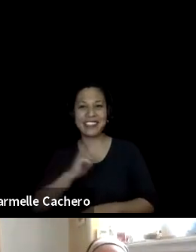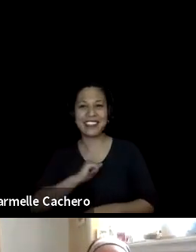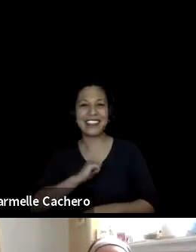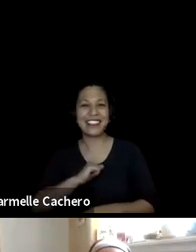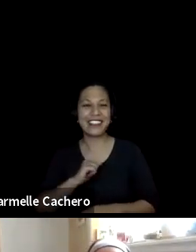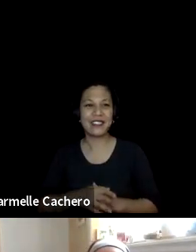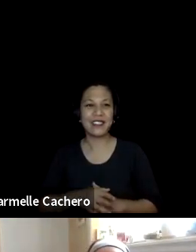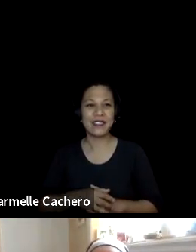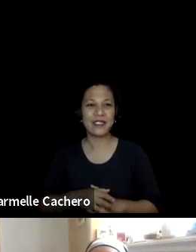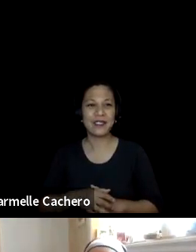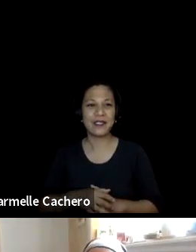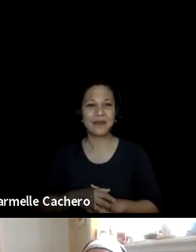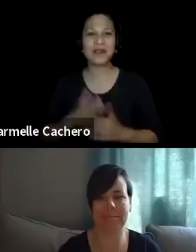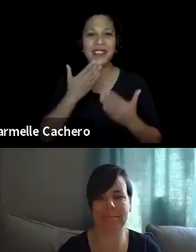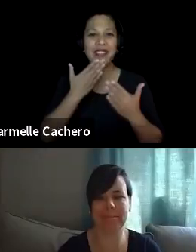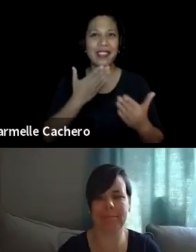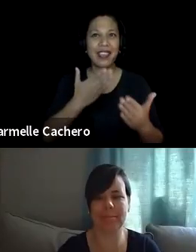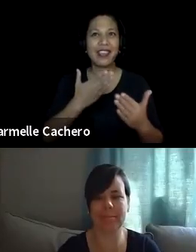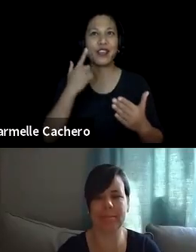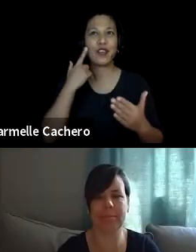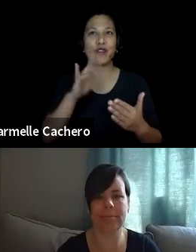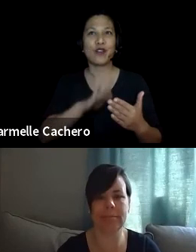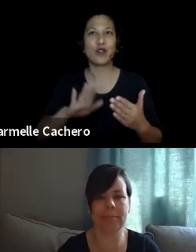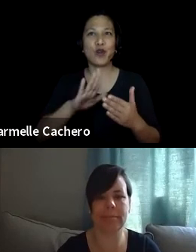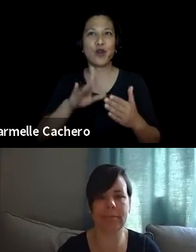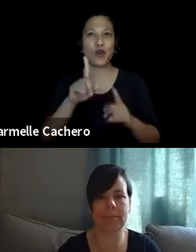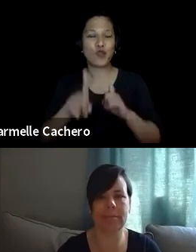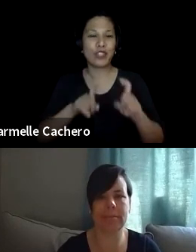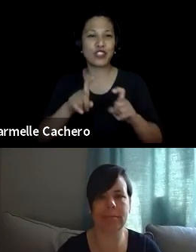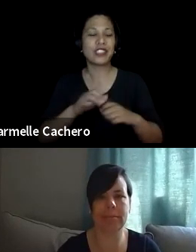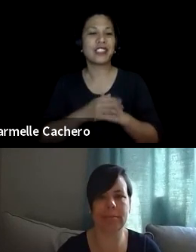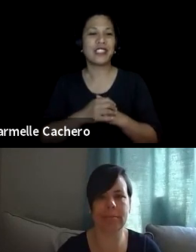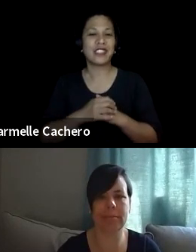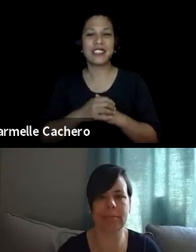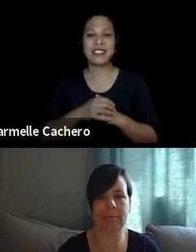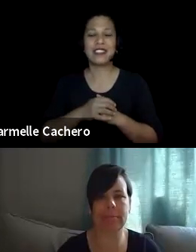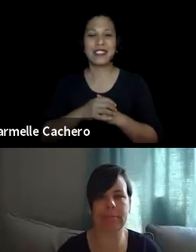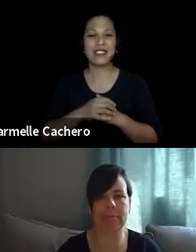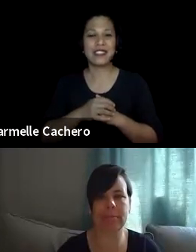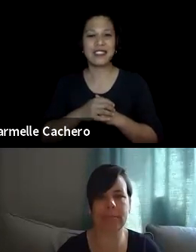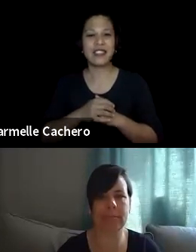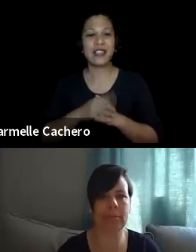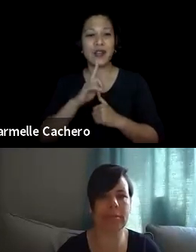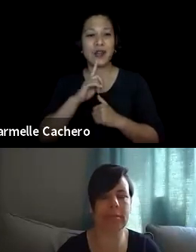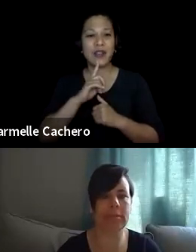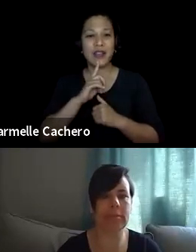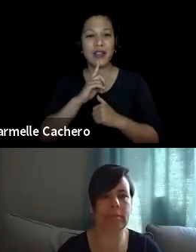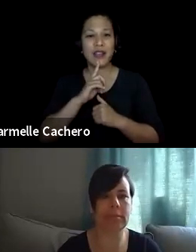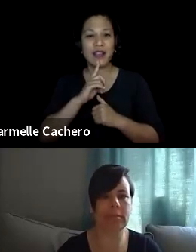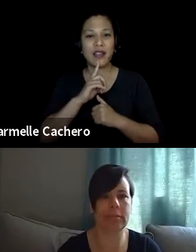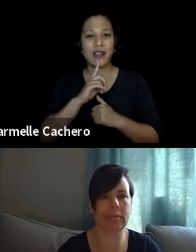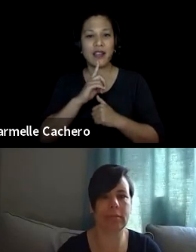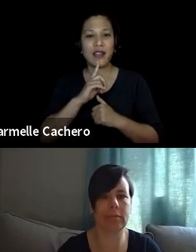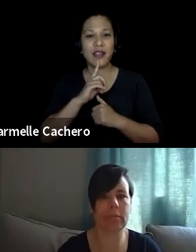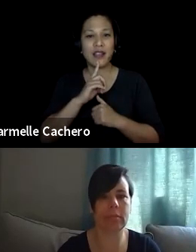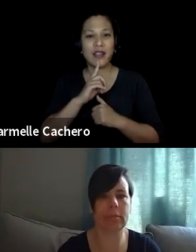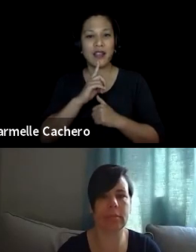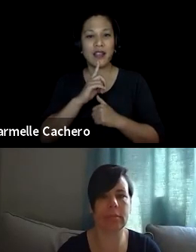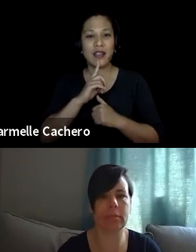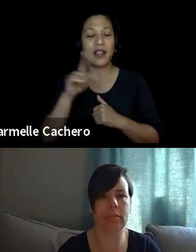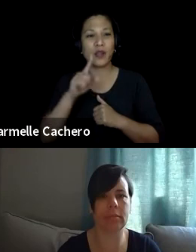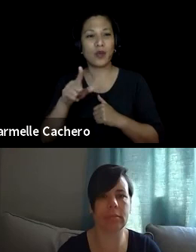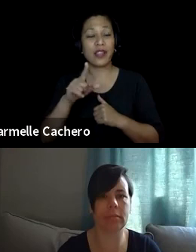Holm, thank you. And Murdoch, thank you for your questions. I think, you know, the compensation is a